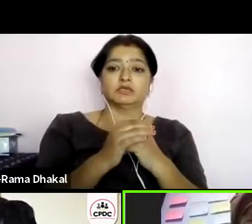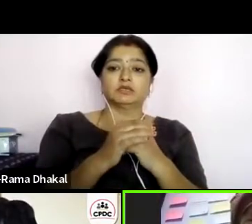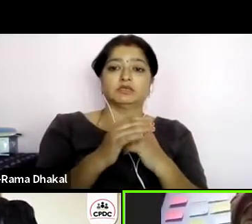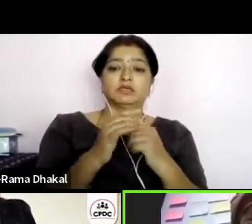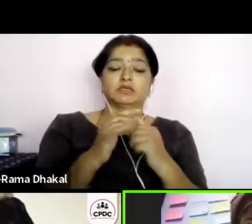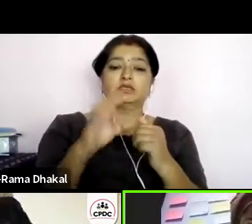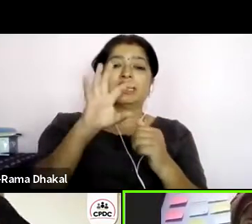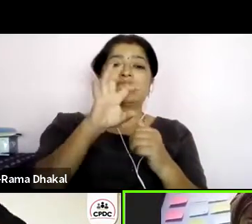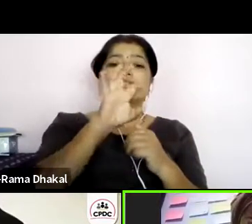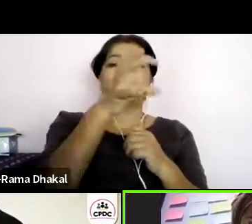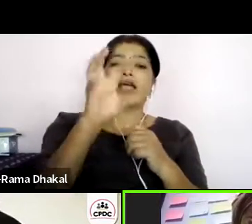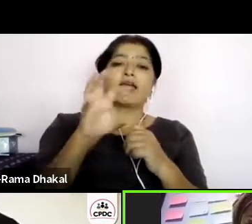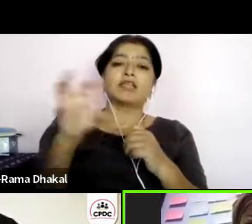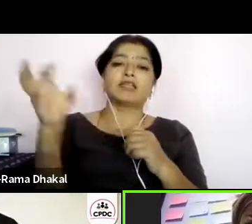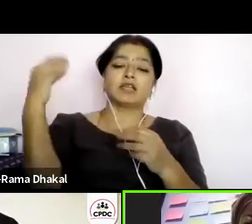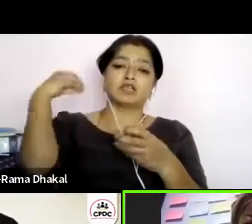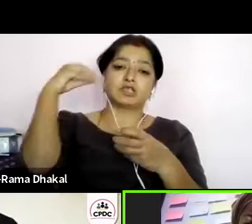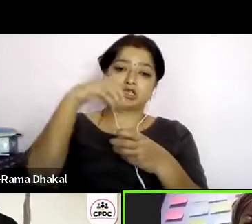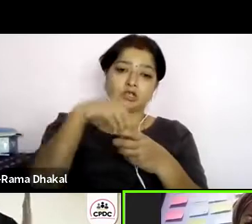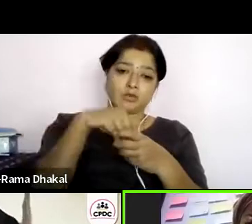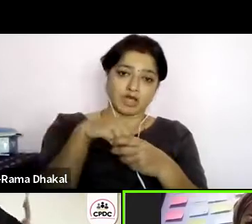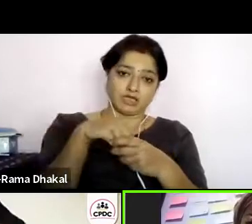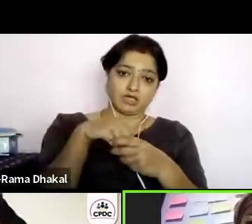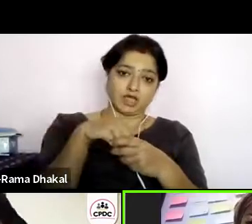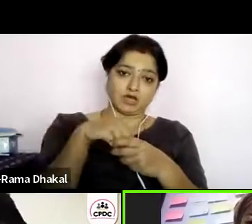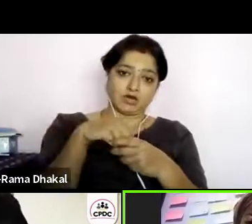that bringing together